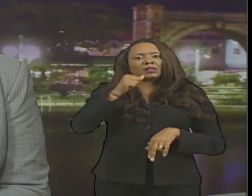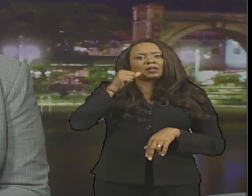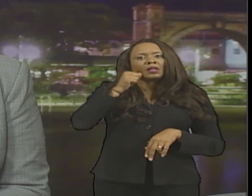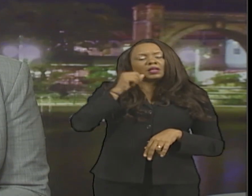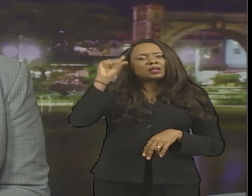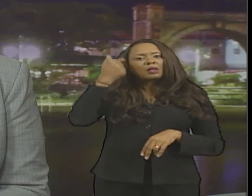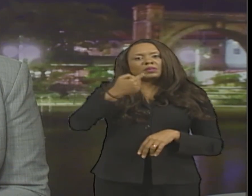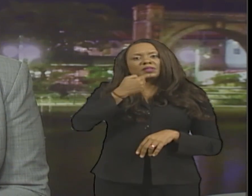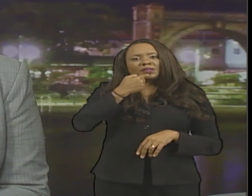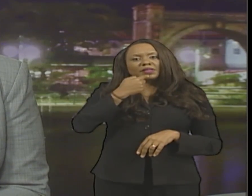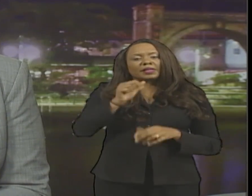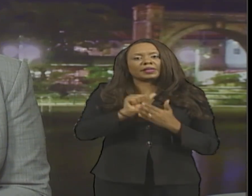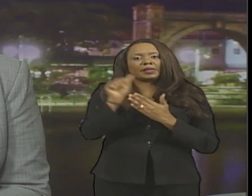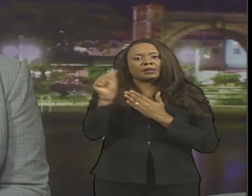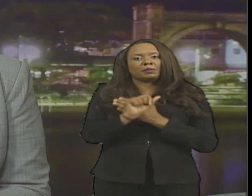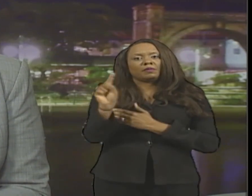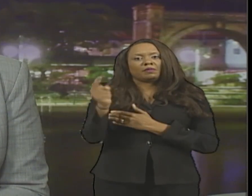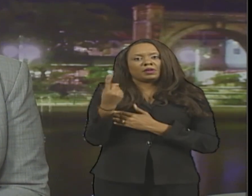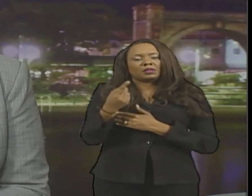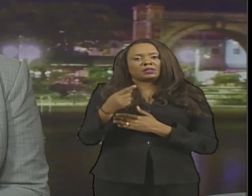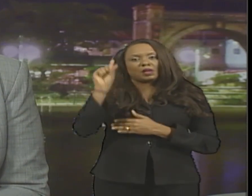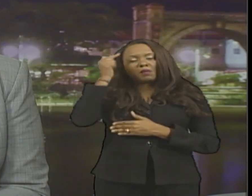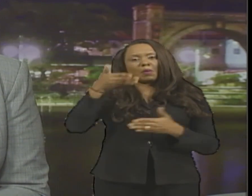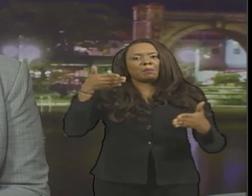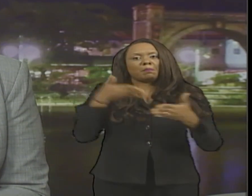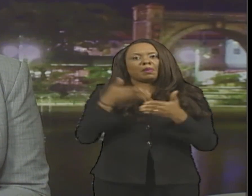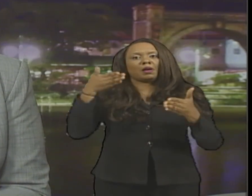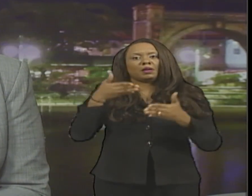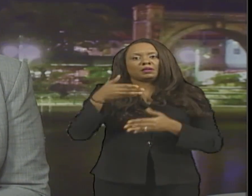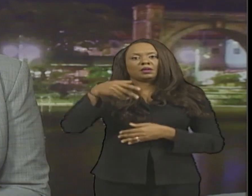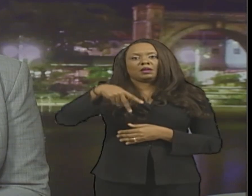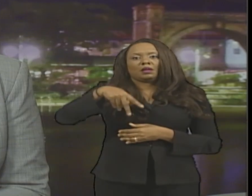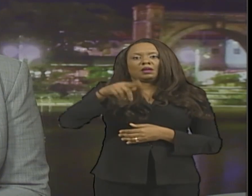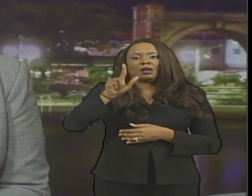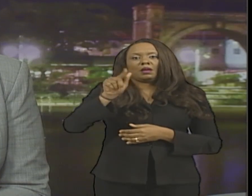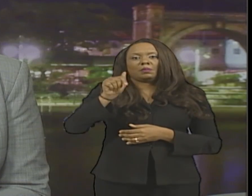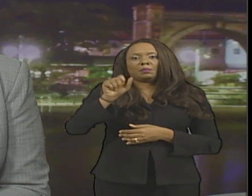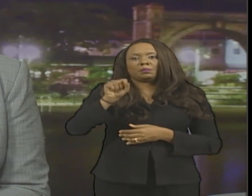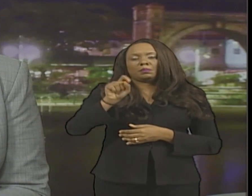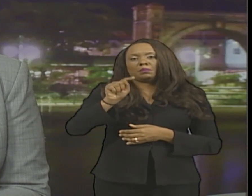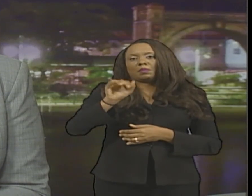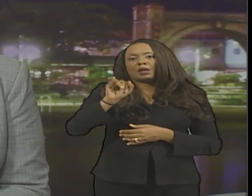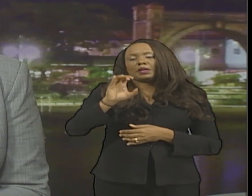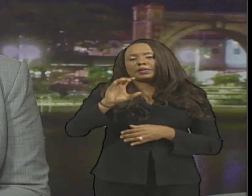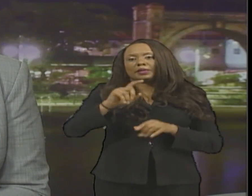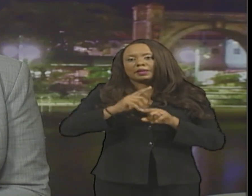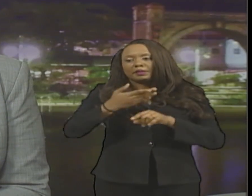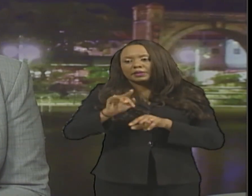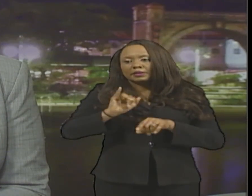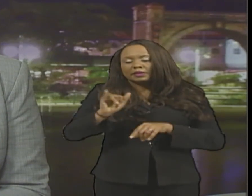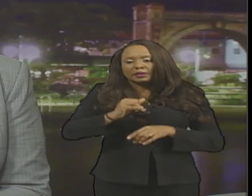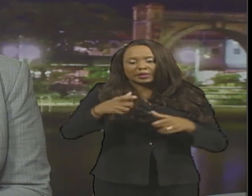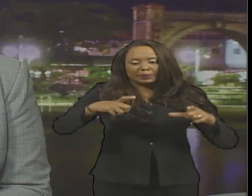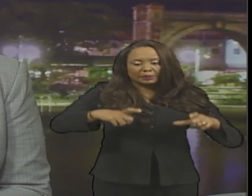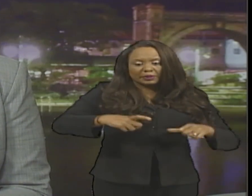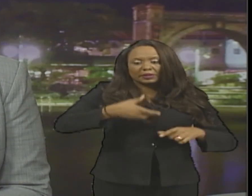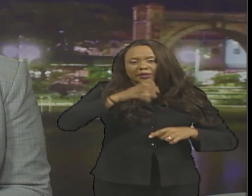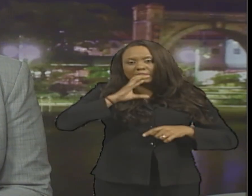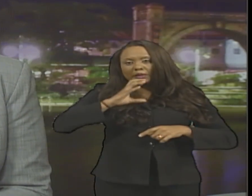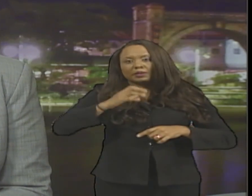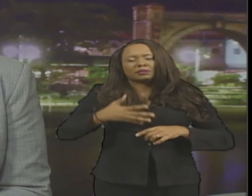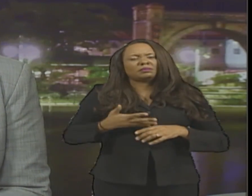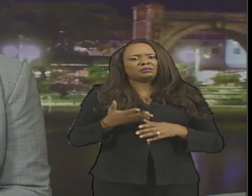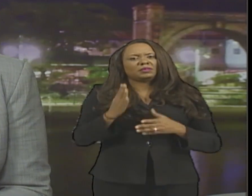products effective April 1st. Many people say that the ban has been long in coming. Others believe it will have a positive impact on